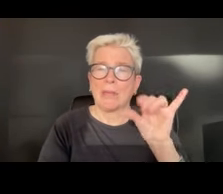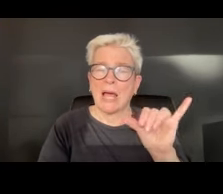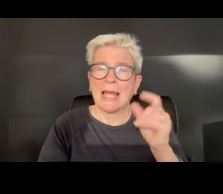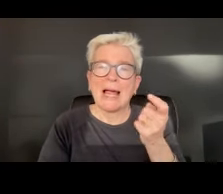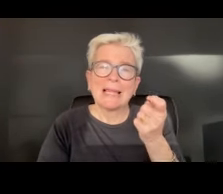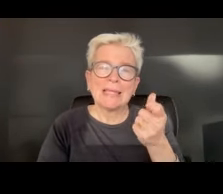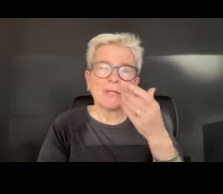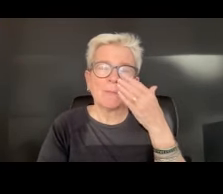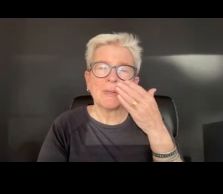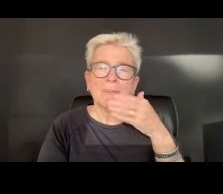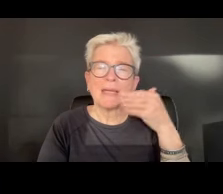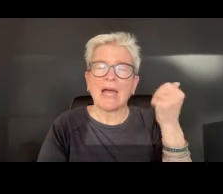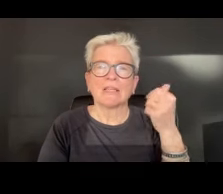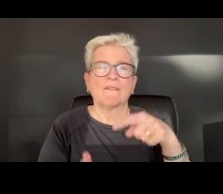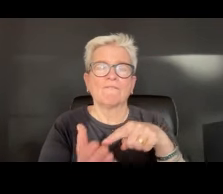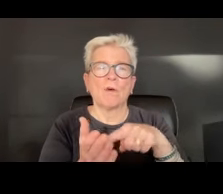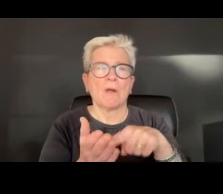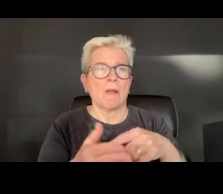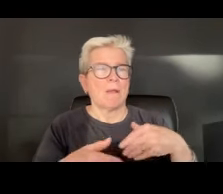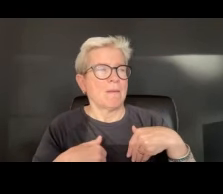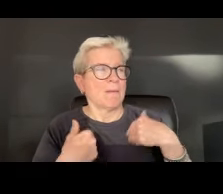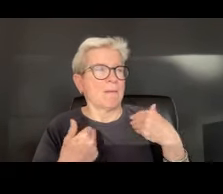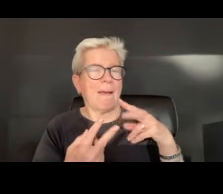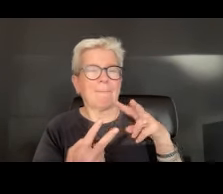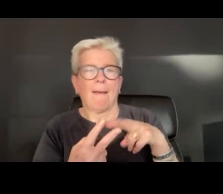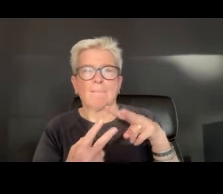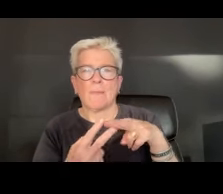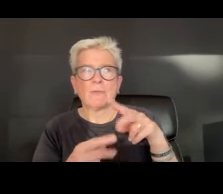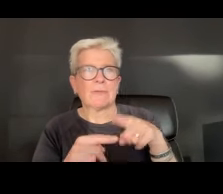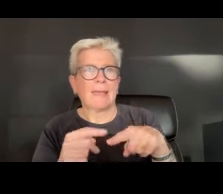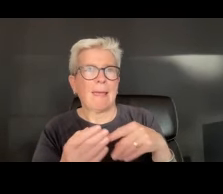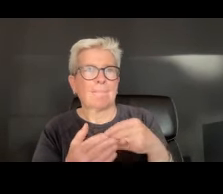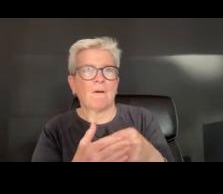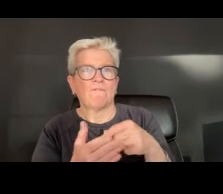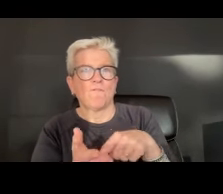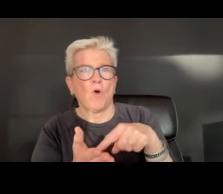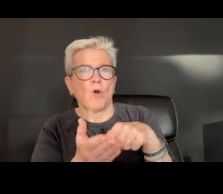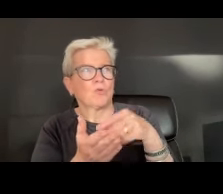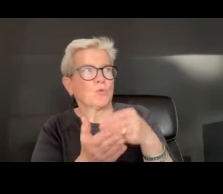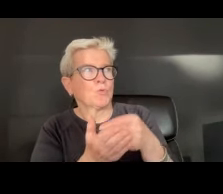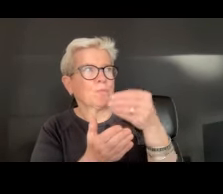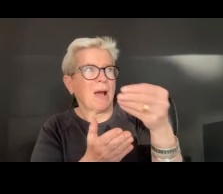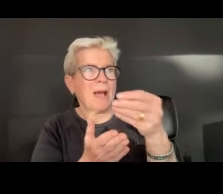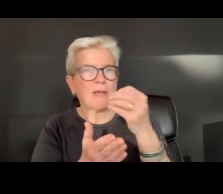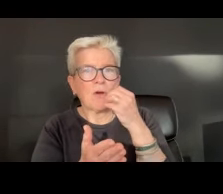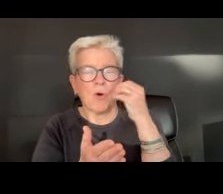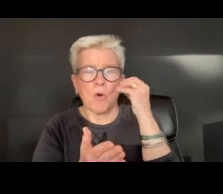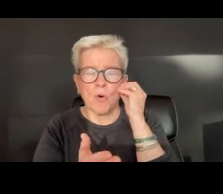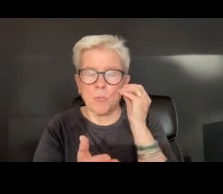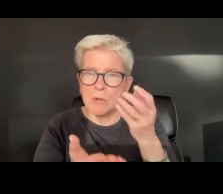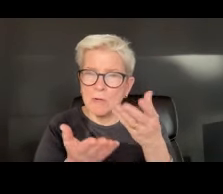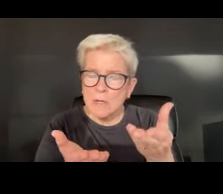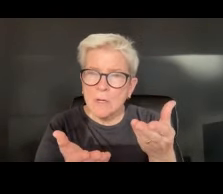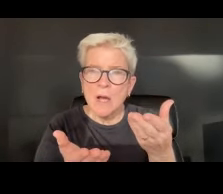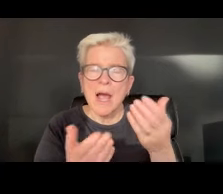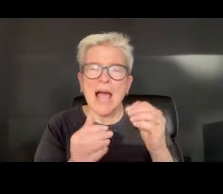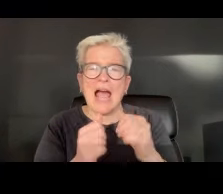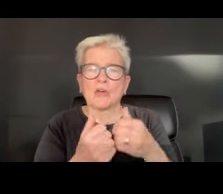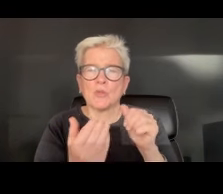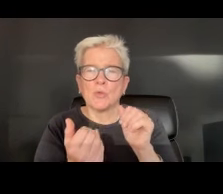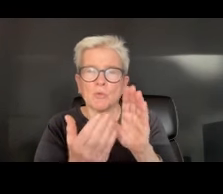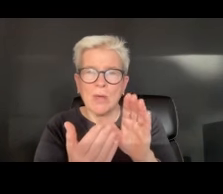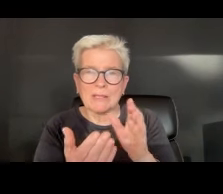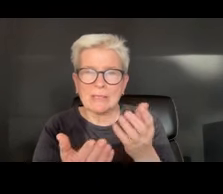Many young couples cannot find homes in Seattle to buy. Are there any elements in this to address this issue? I can start by